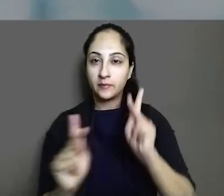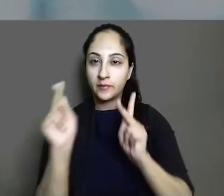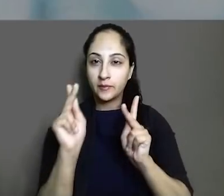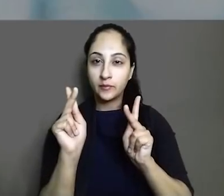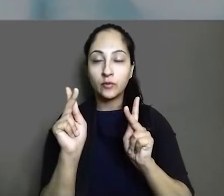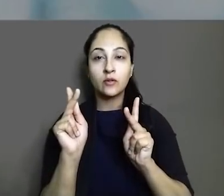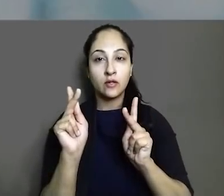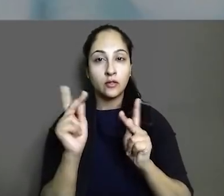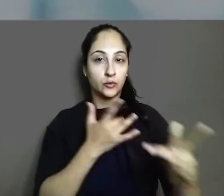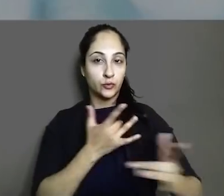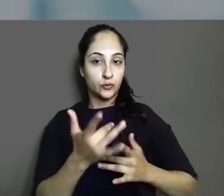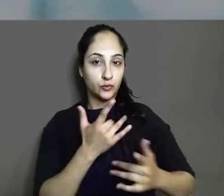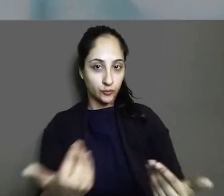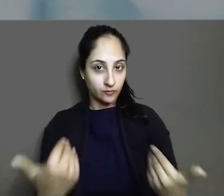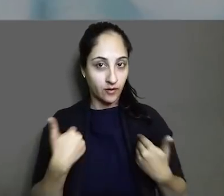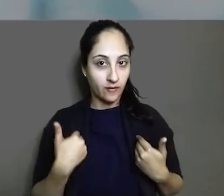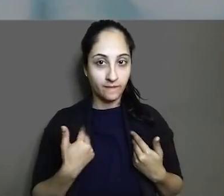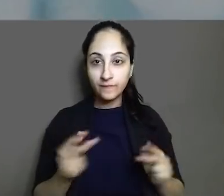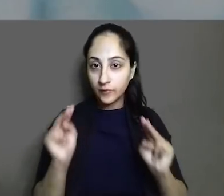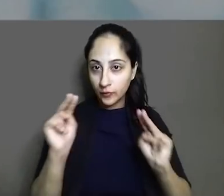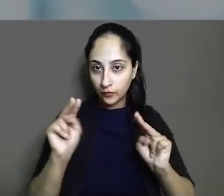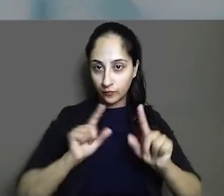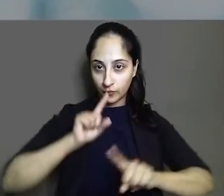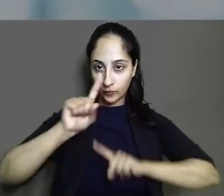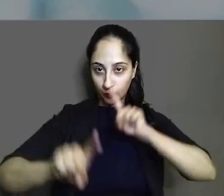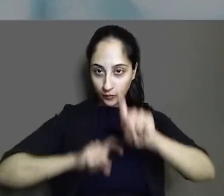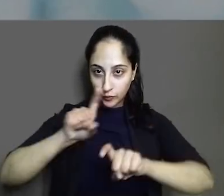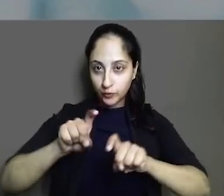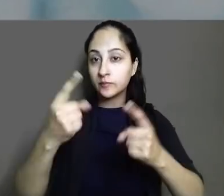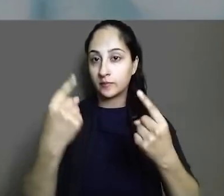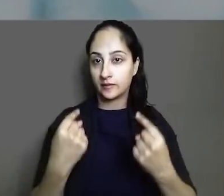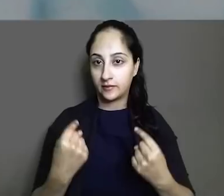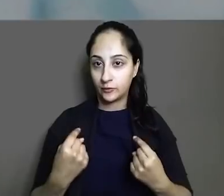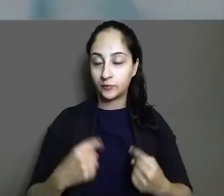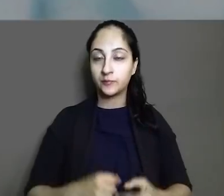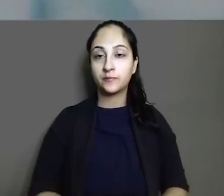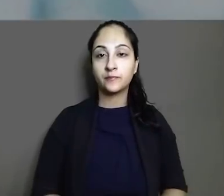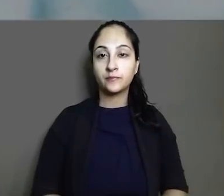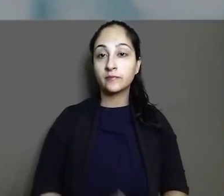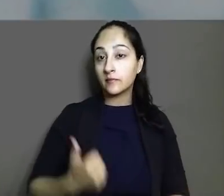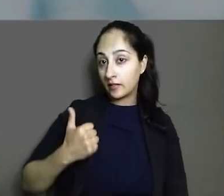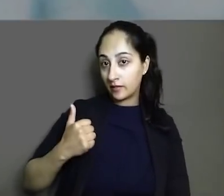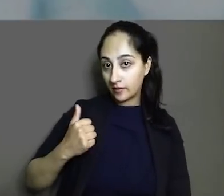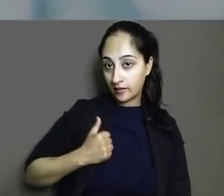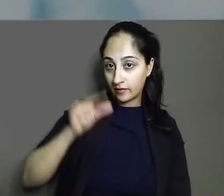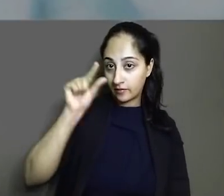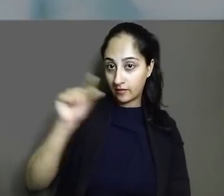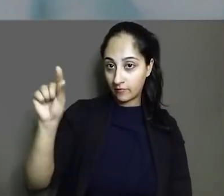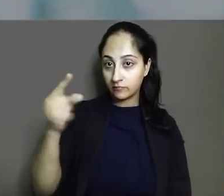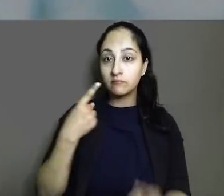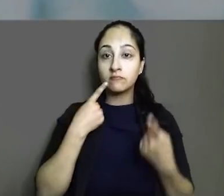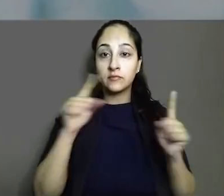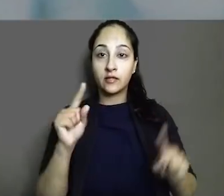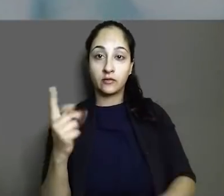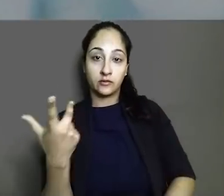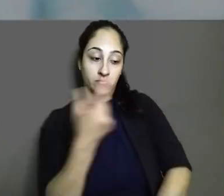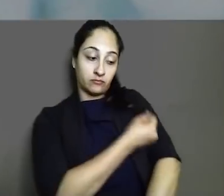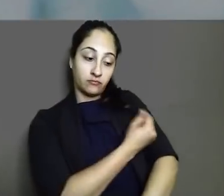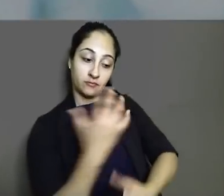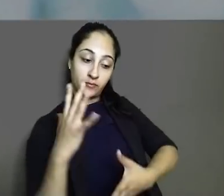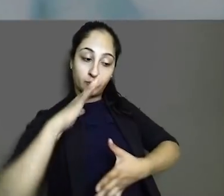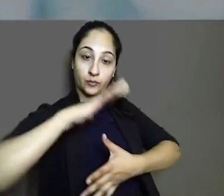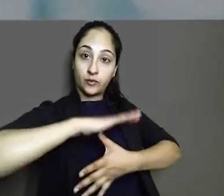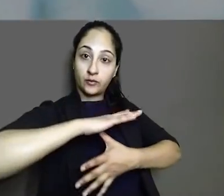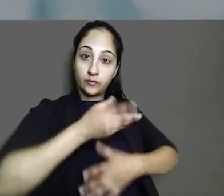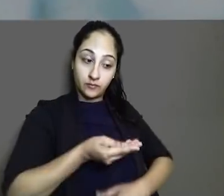important topic. So let's get right into it. In terms of who should be getting this vaccine, we know that the people who are at higher risk are getting the